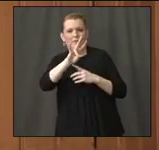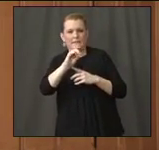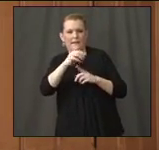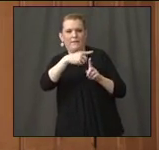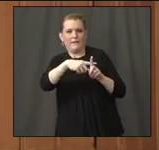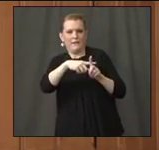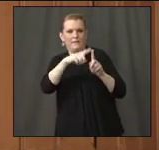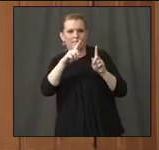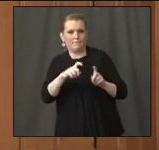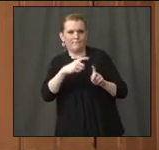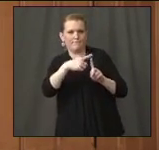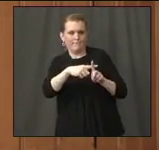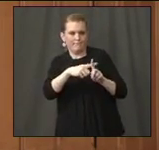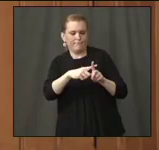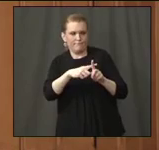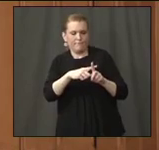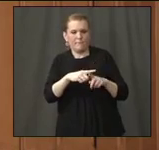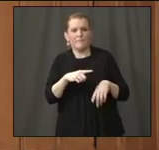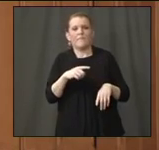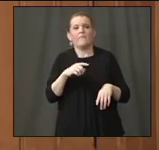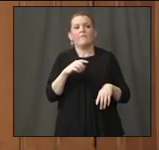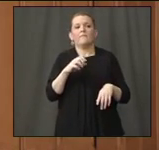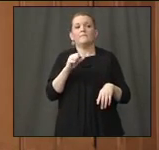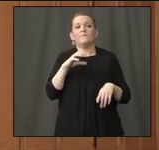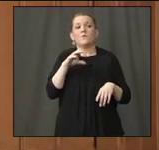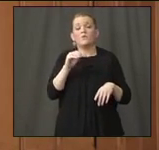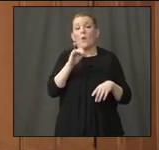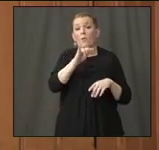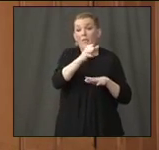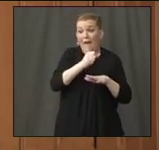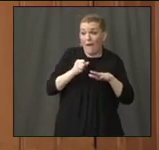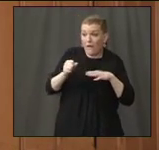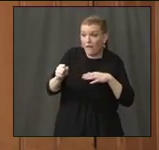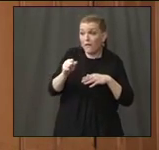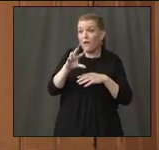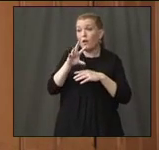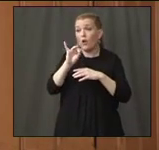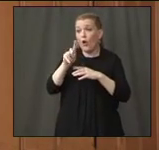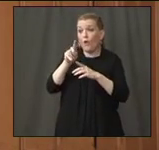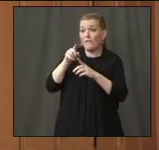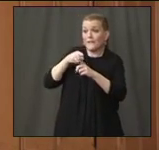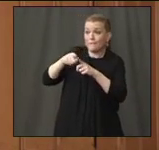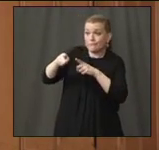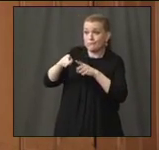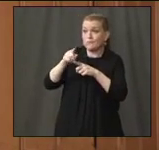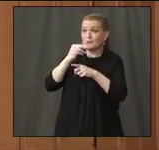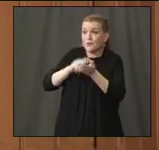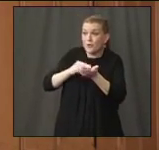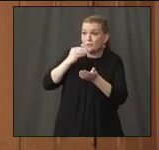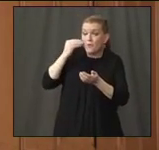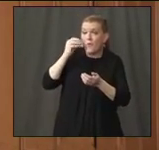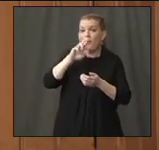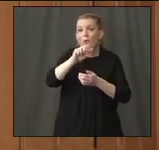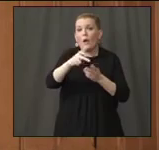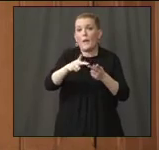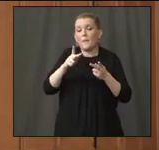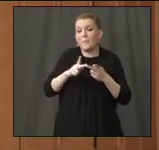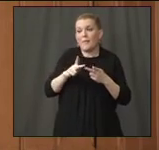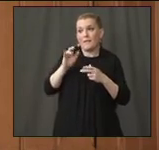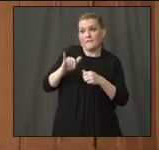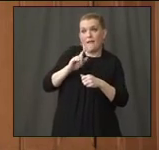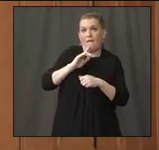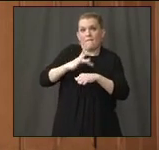are available if the operators think that that is the best way to approach that specific situation with the interests of